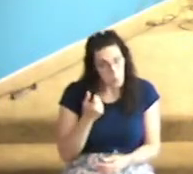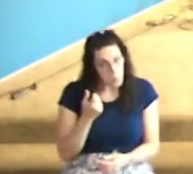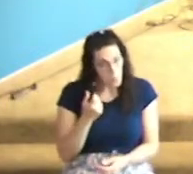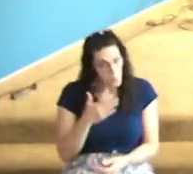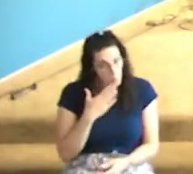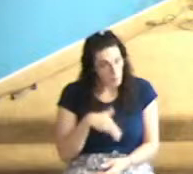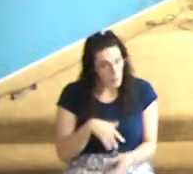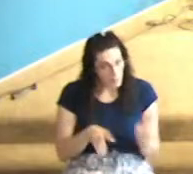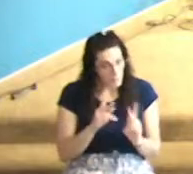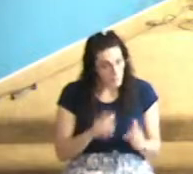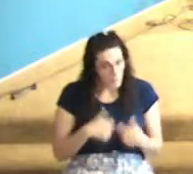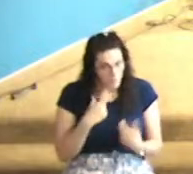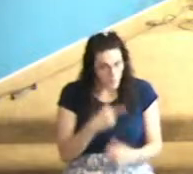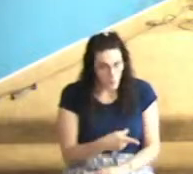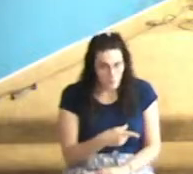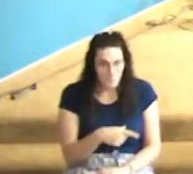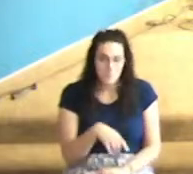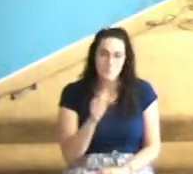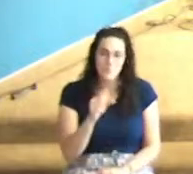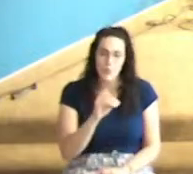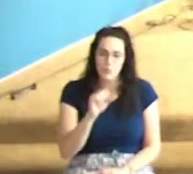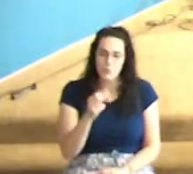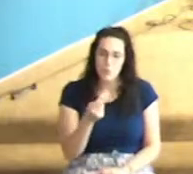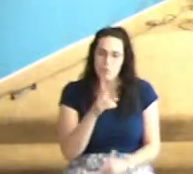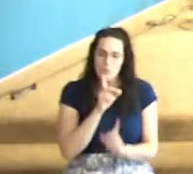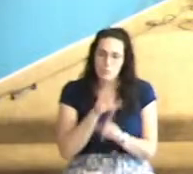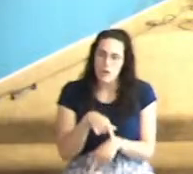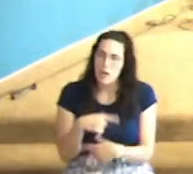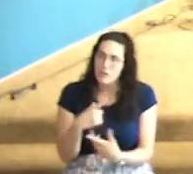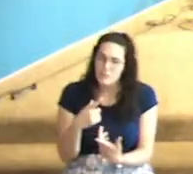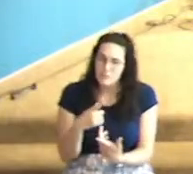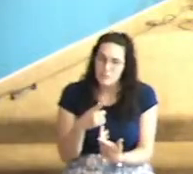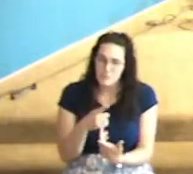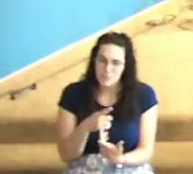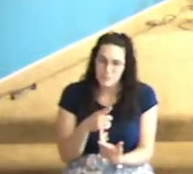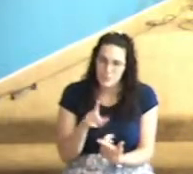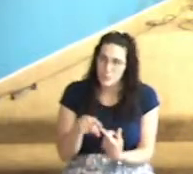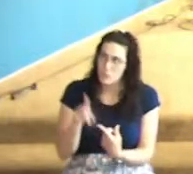folks. Listen to Jonah's response to God's compassion.